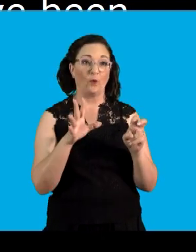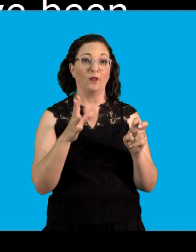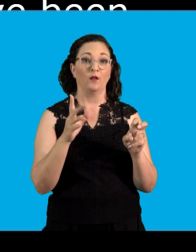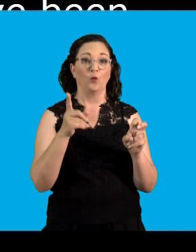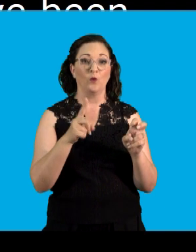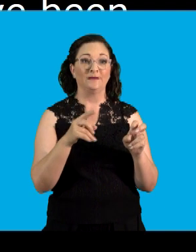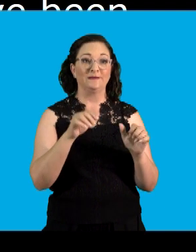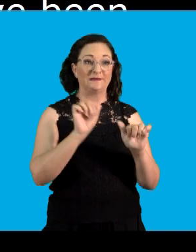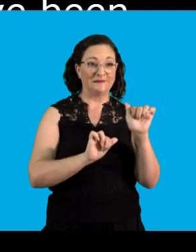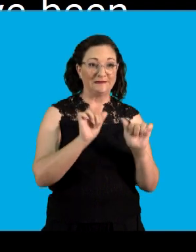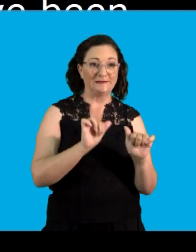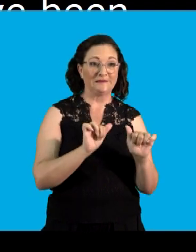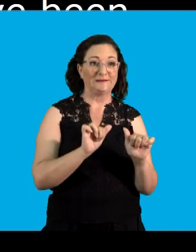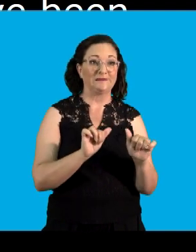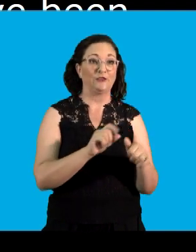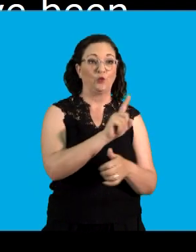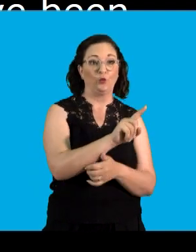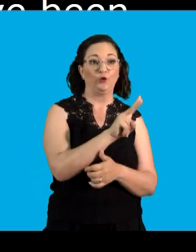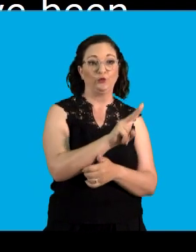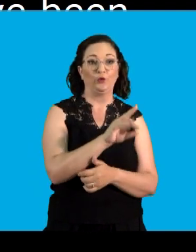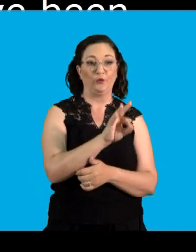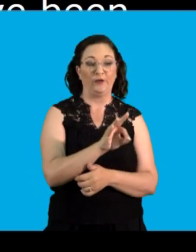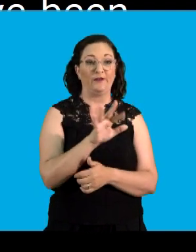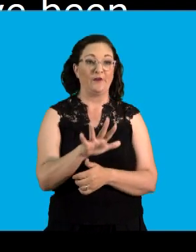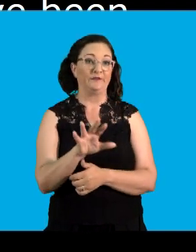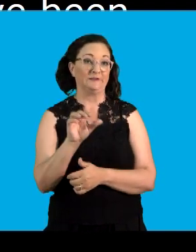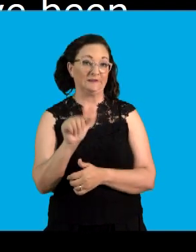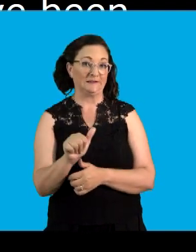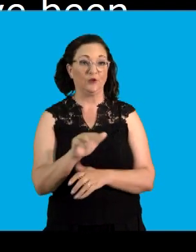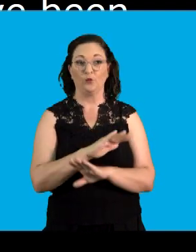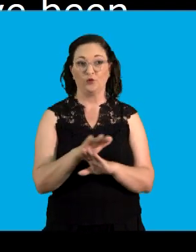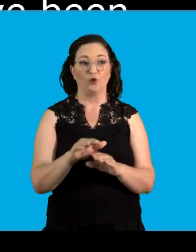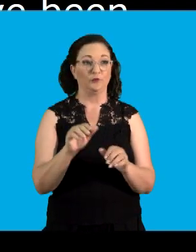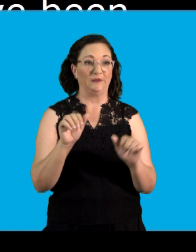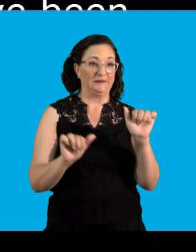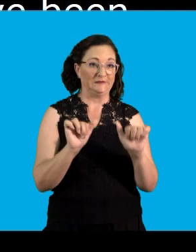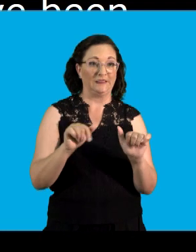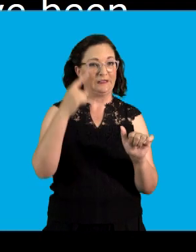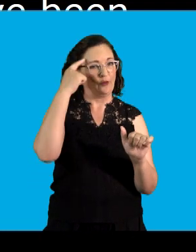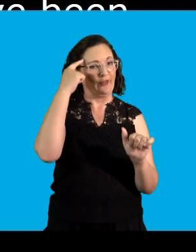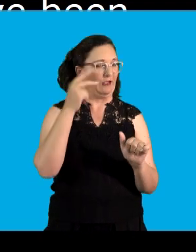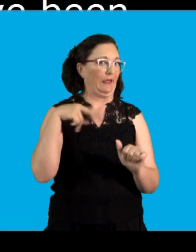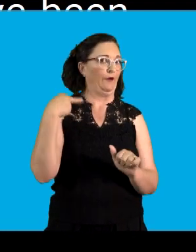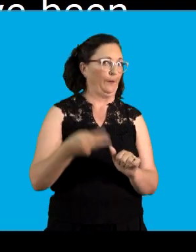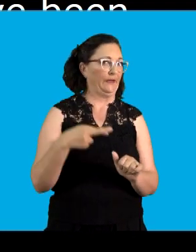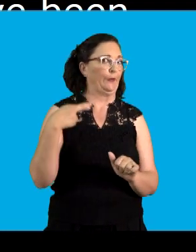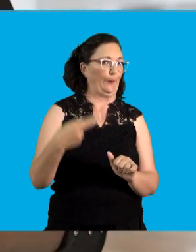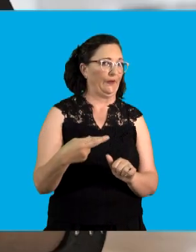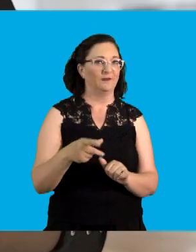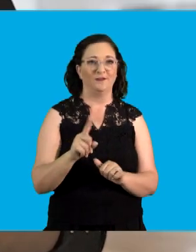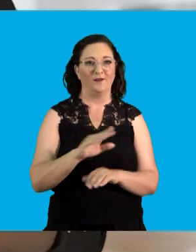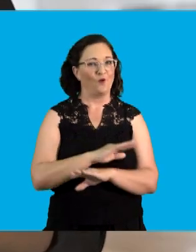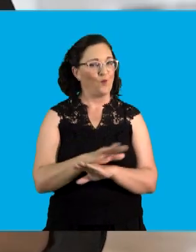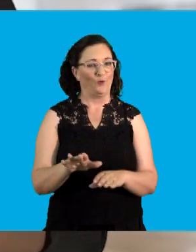not have been assessed in question 1, 2, 3, 5, and 6. So don't think there's going to be a repetition. There won't be